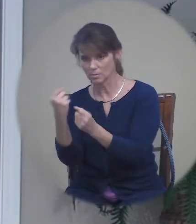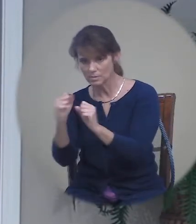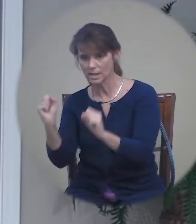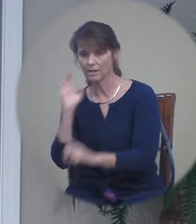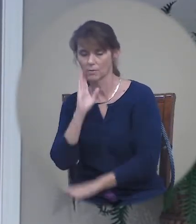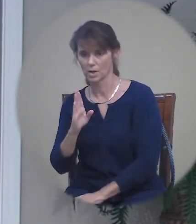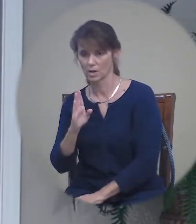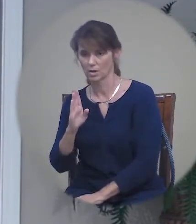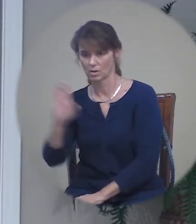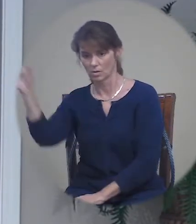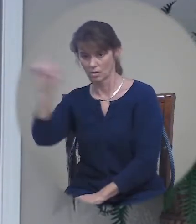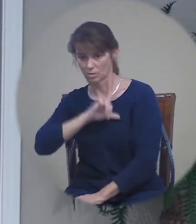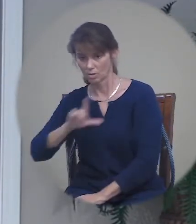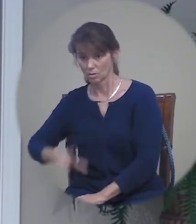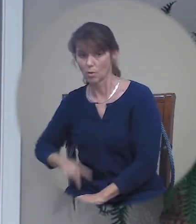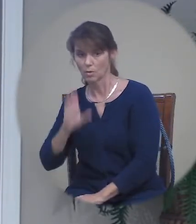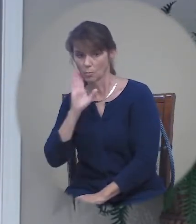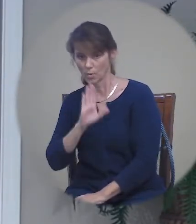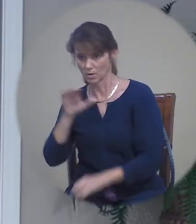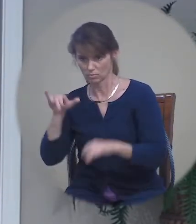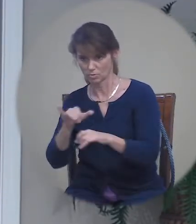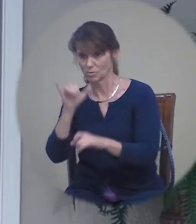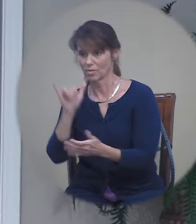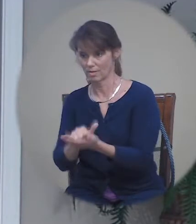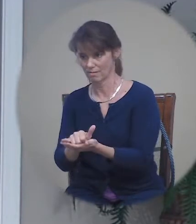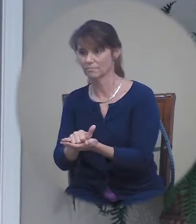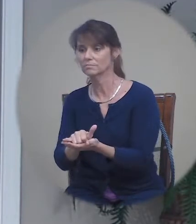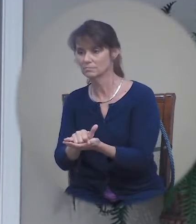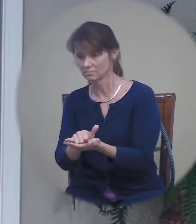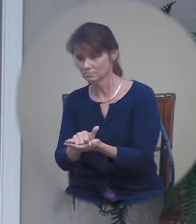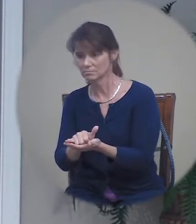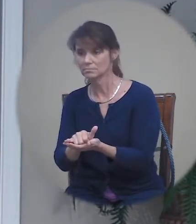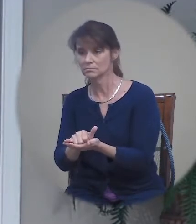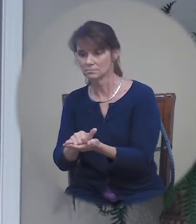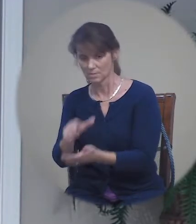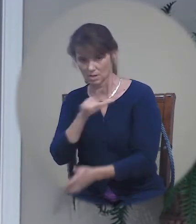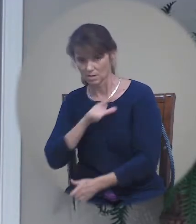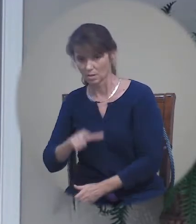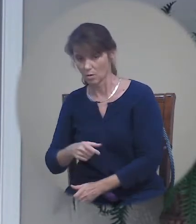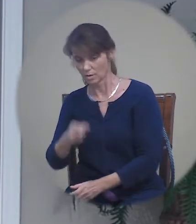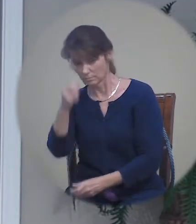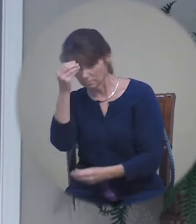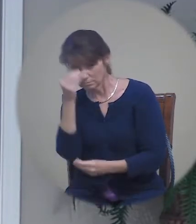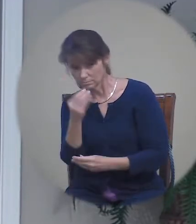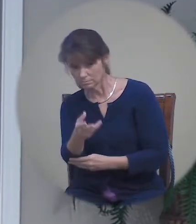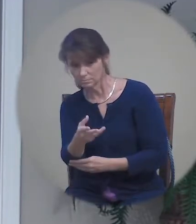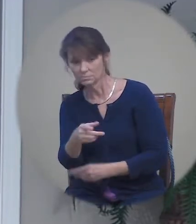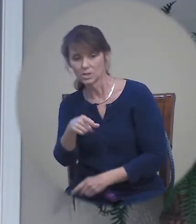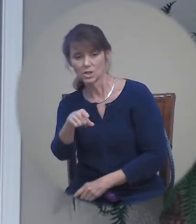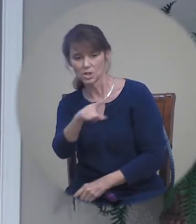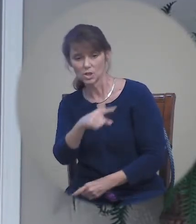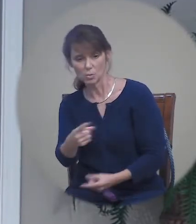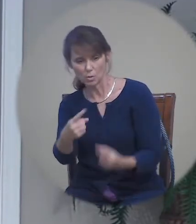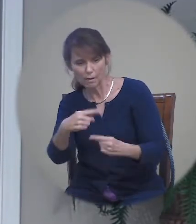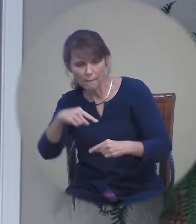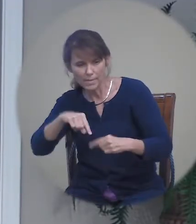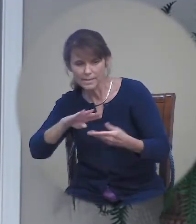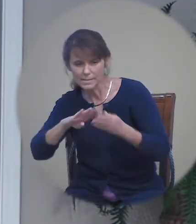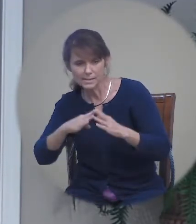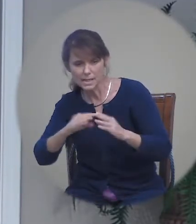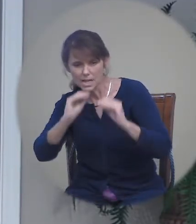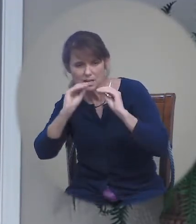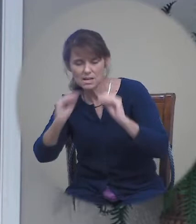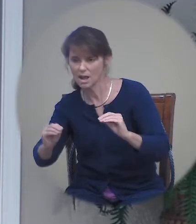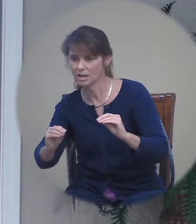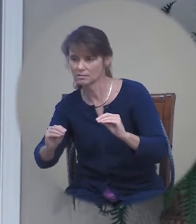the Lord will perform this. Therefore, thus says the Lord concerning the king of Assyria, he will not come to this city or shoot an arrow